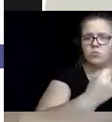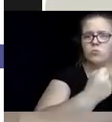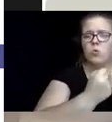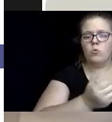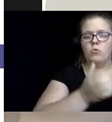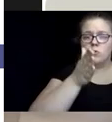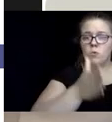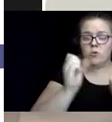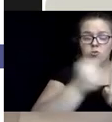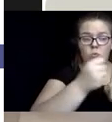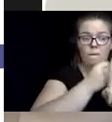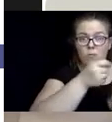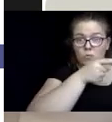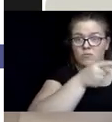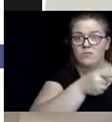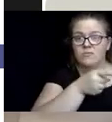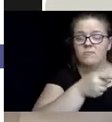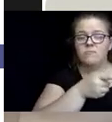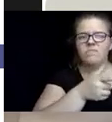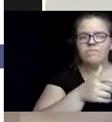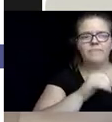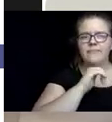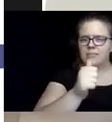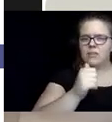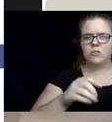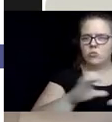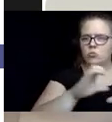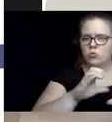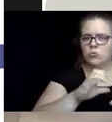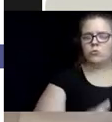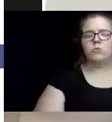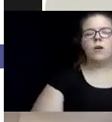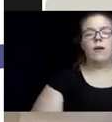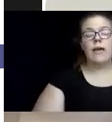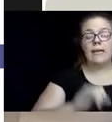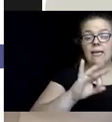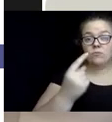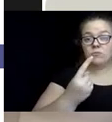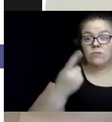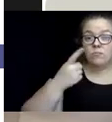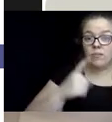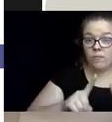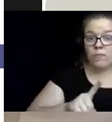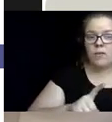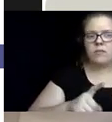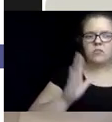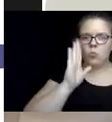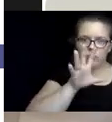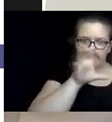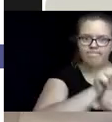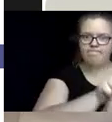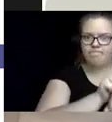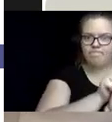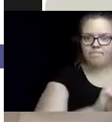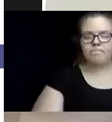who abuses them does not do so, and that if there is something happening, that it is caught? How